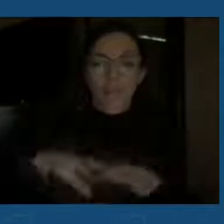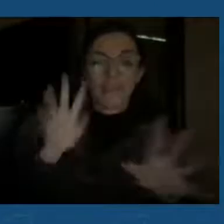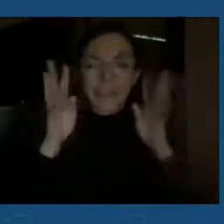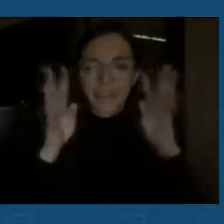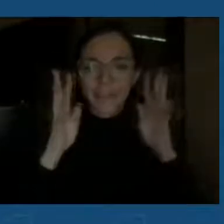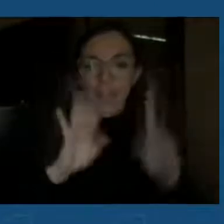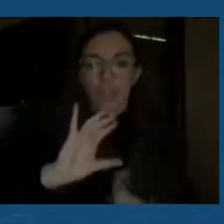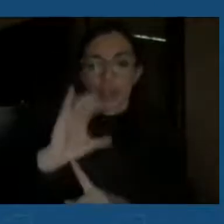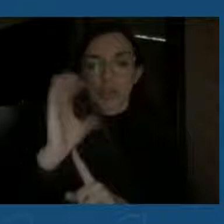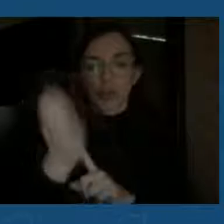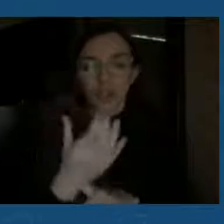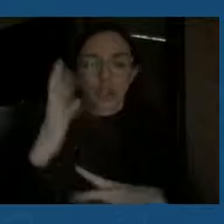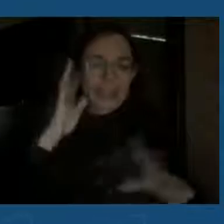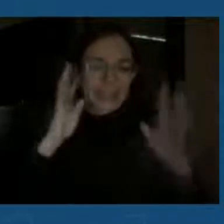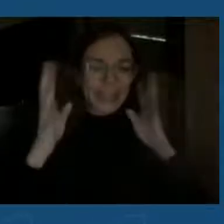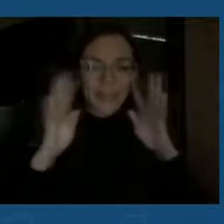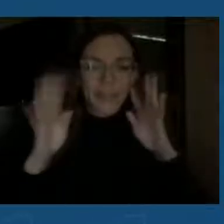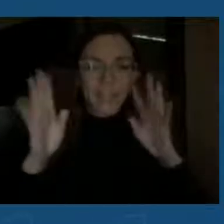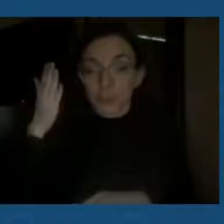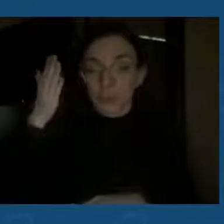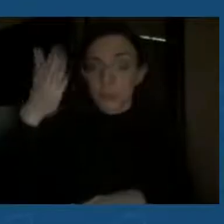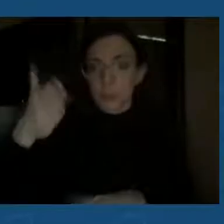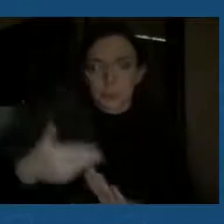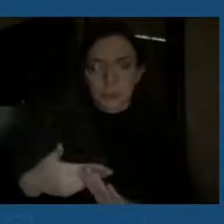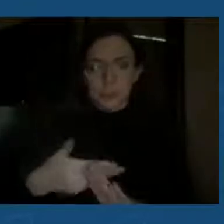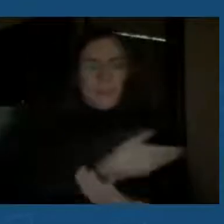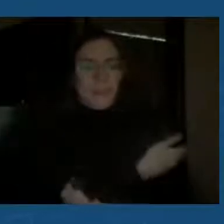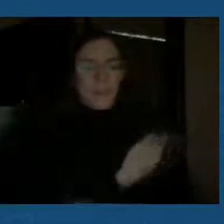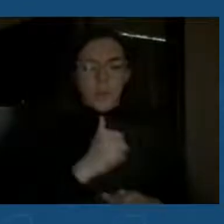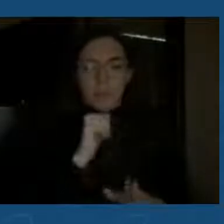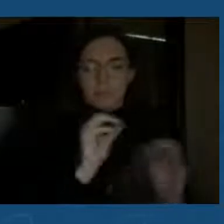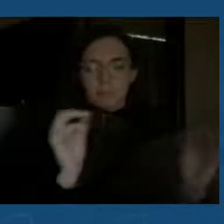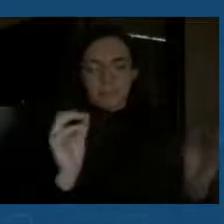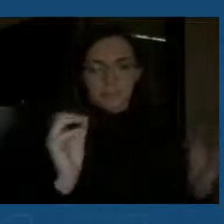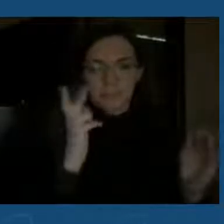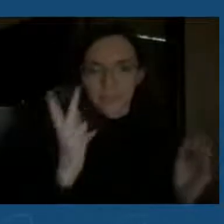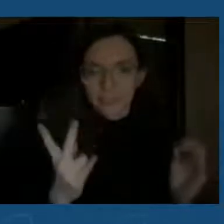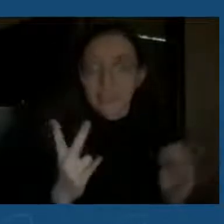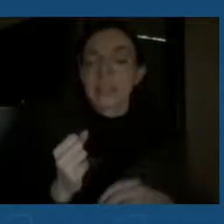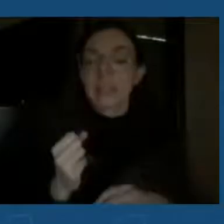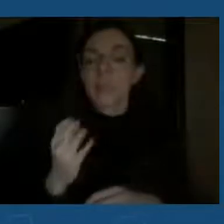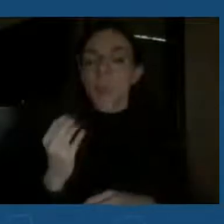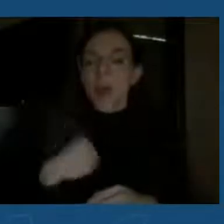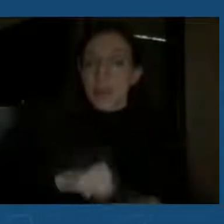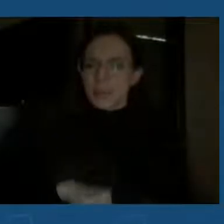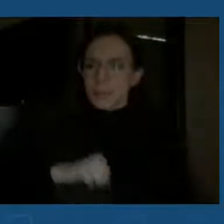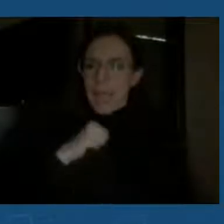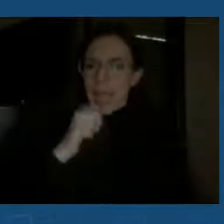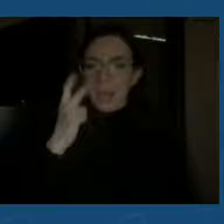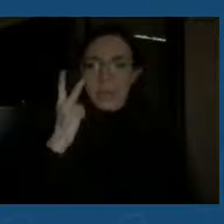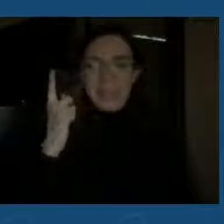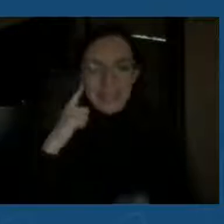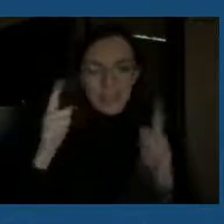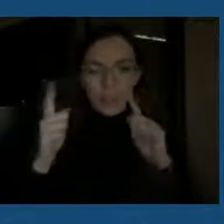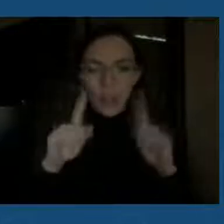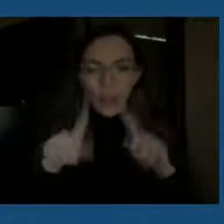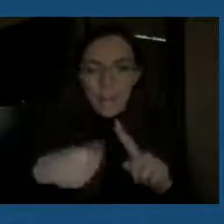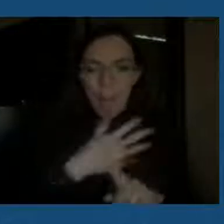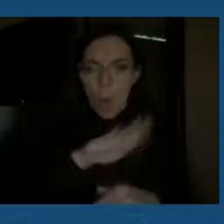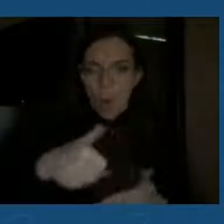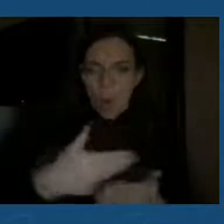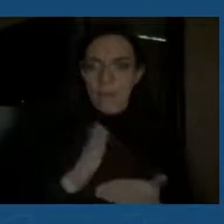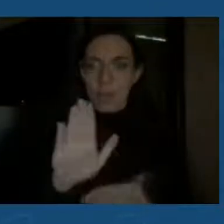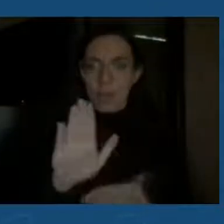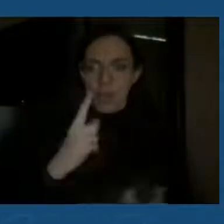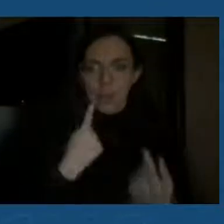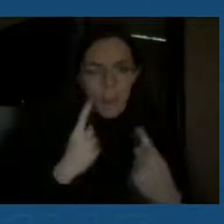innovation future where none in the past had seen the same. So I was so proud to hear of every one of the accomplishments you enumerated. And